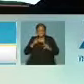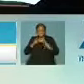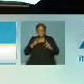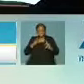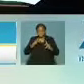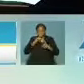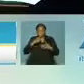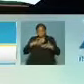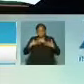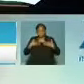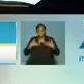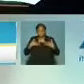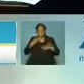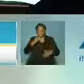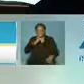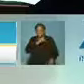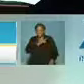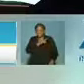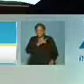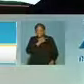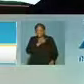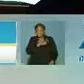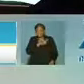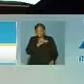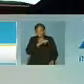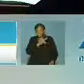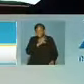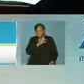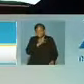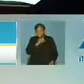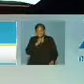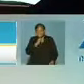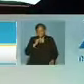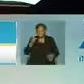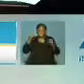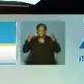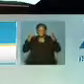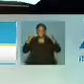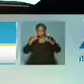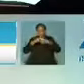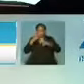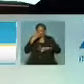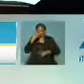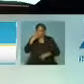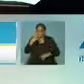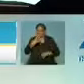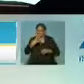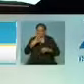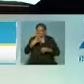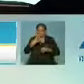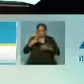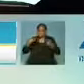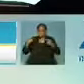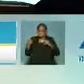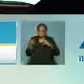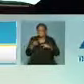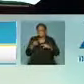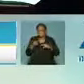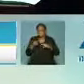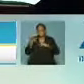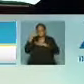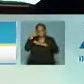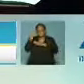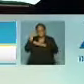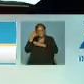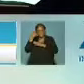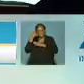area MP Leon Lundy, who says he's not only shocked, but angered and grieved. Lundy noting in a statement